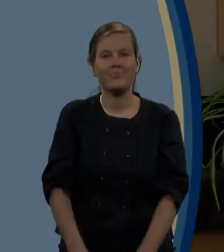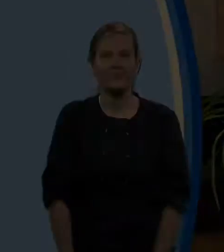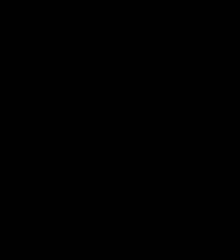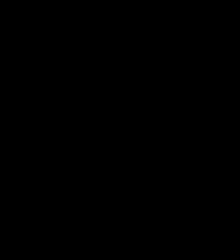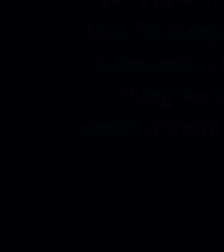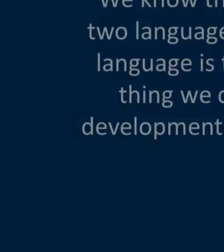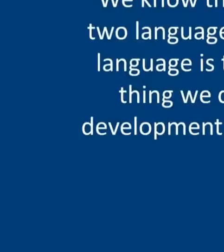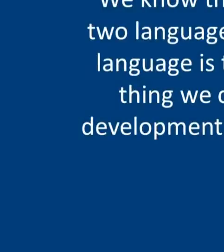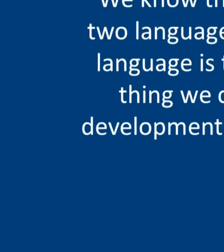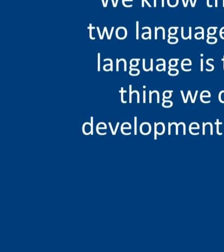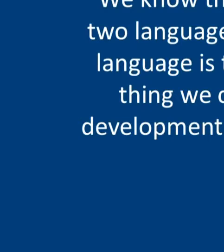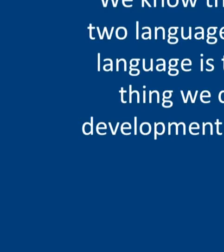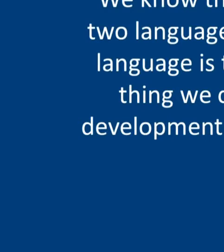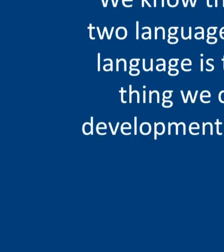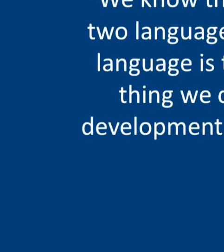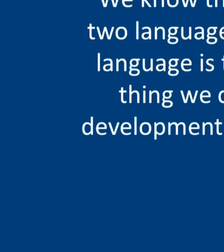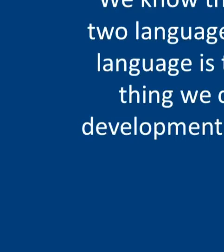language.